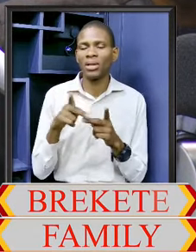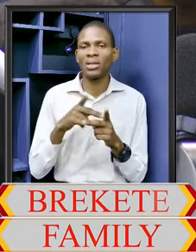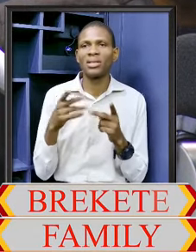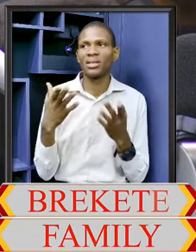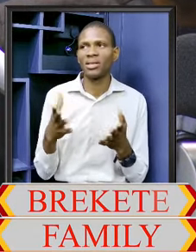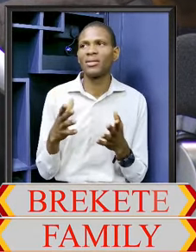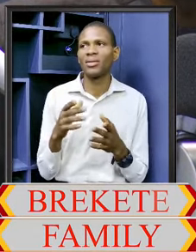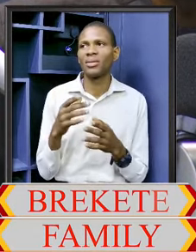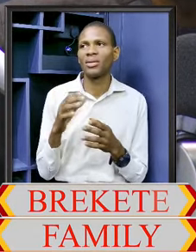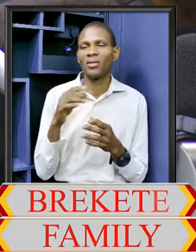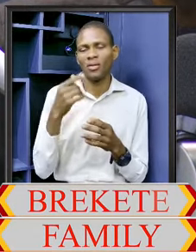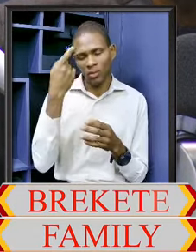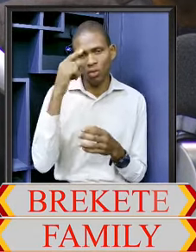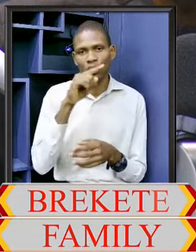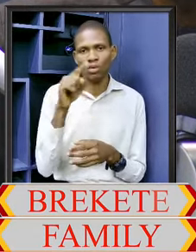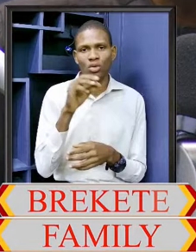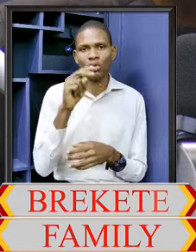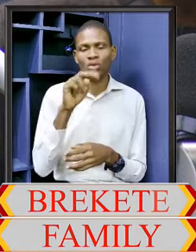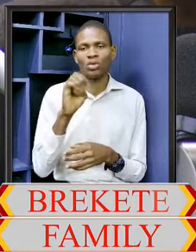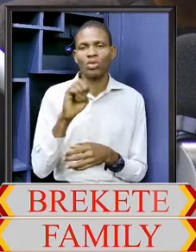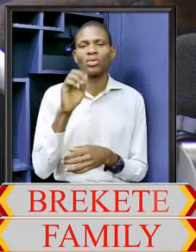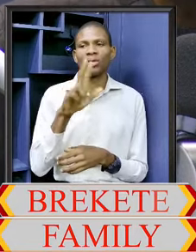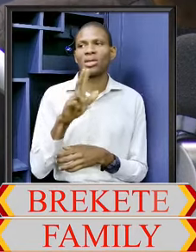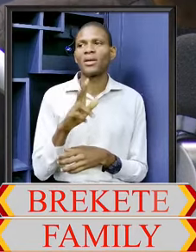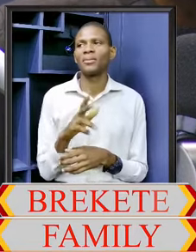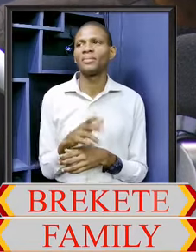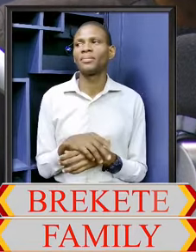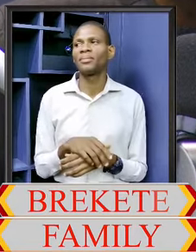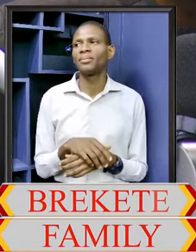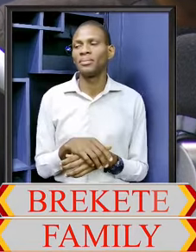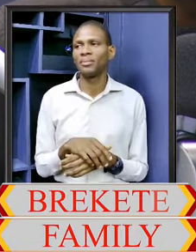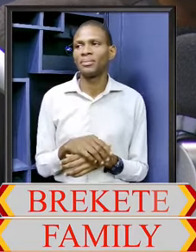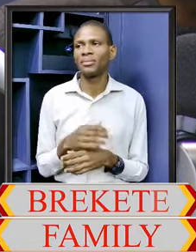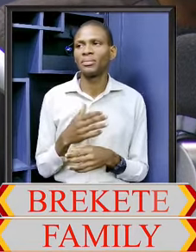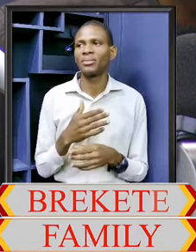here. Wow. For Zone 3. Thank you. All thank right. you.